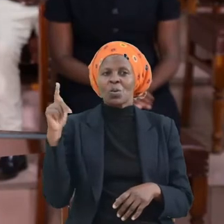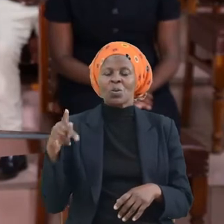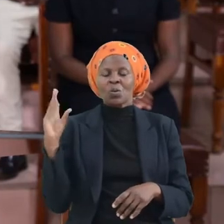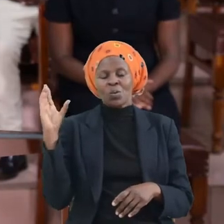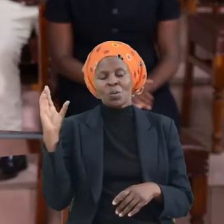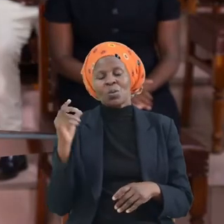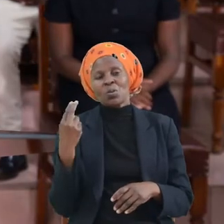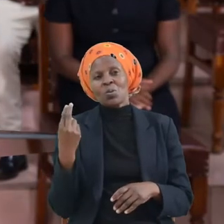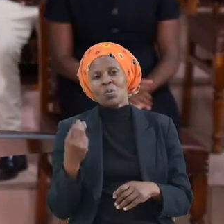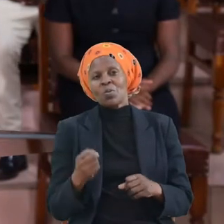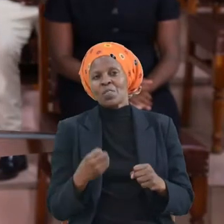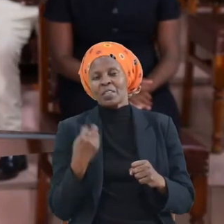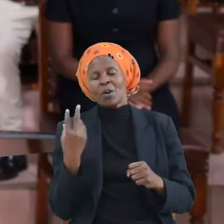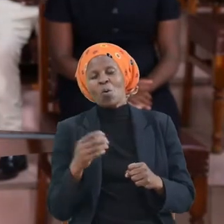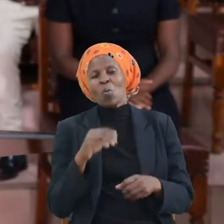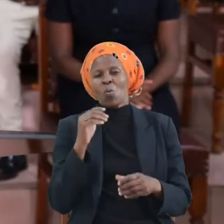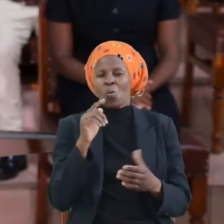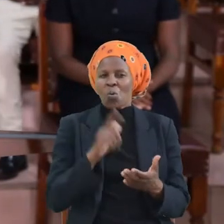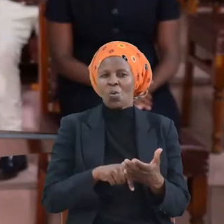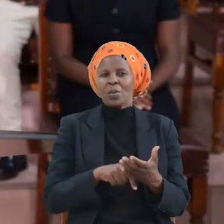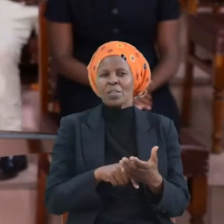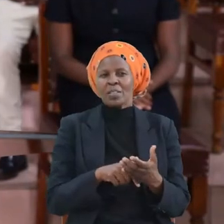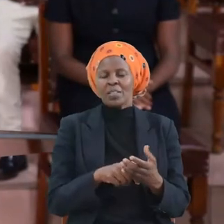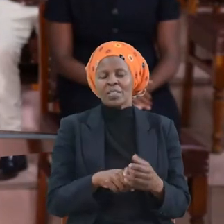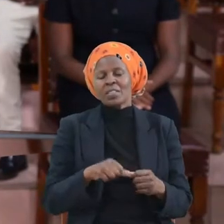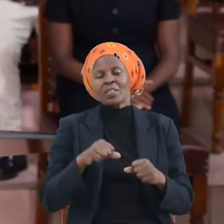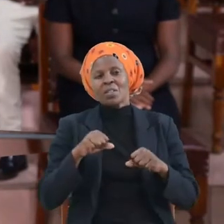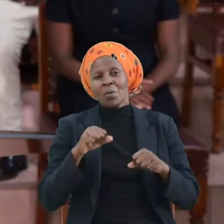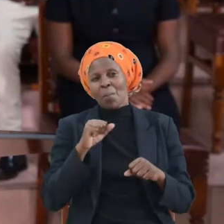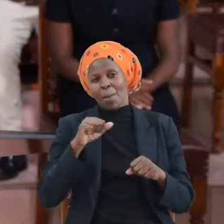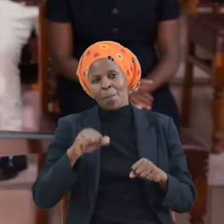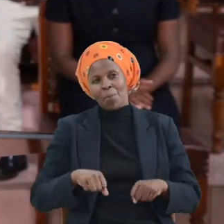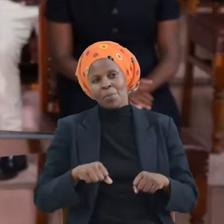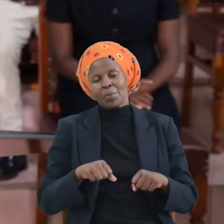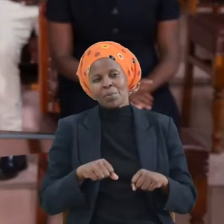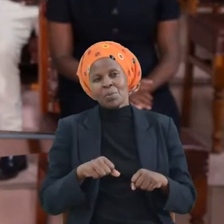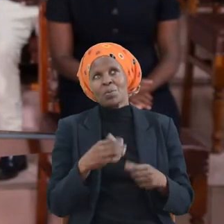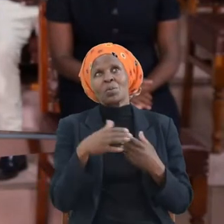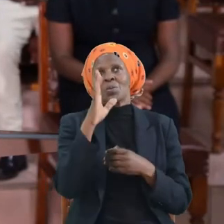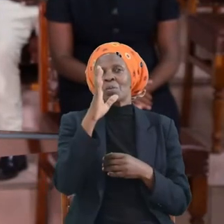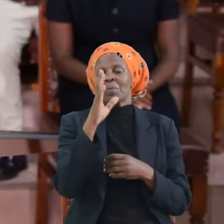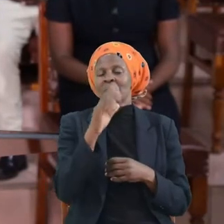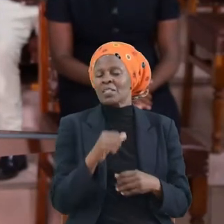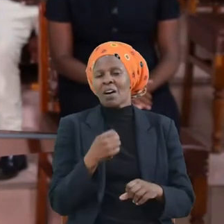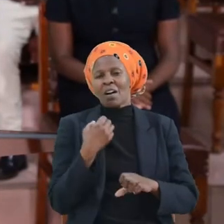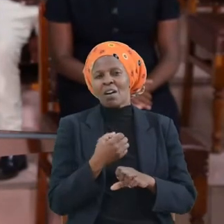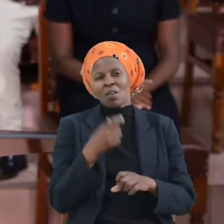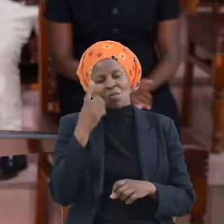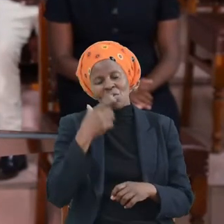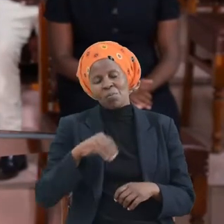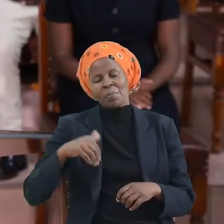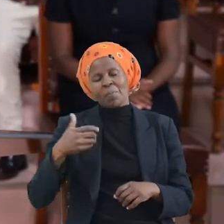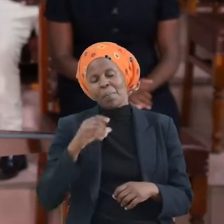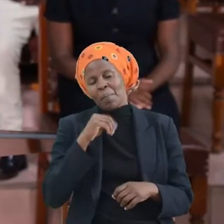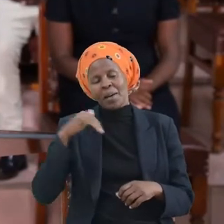says, what is impossible to men is possible to our God. So when we keep our faith in every